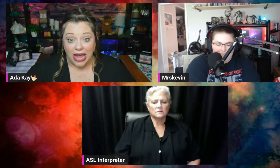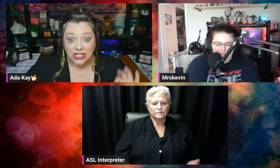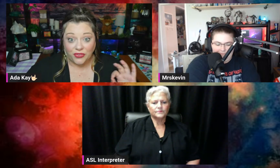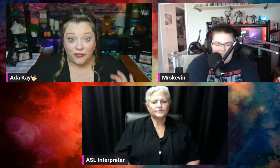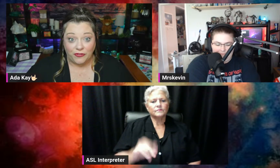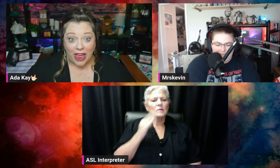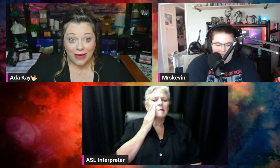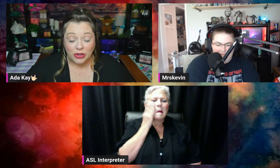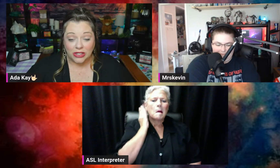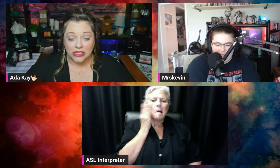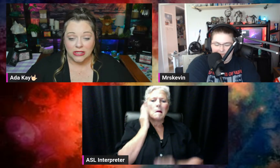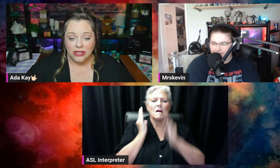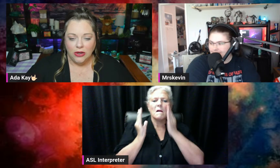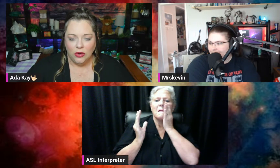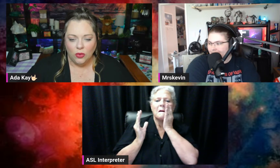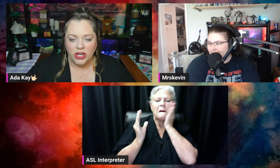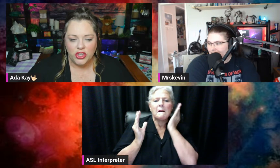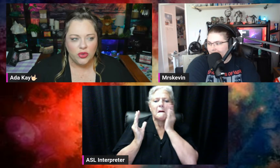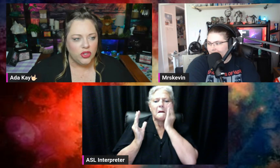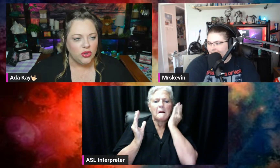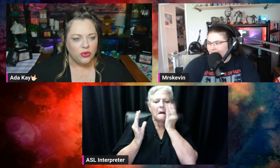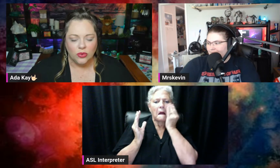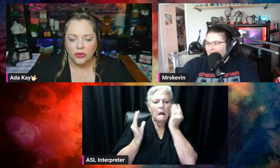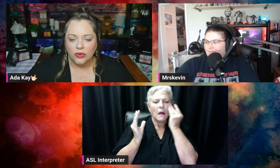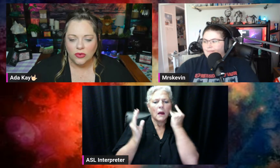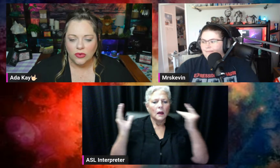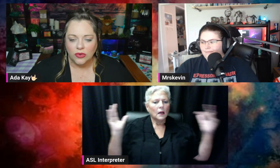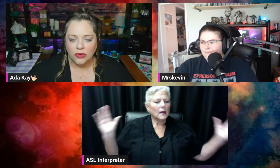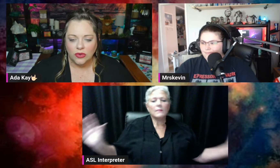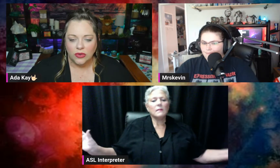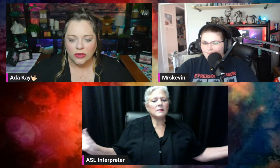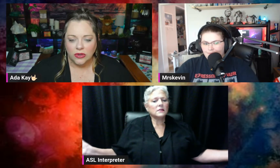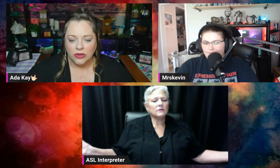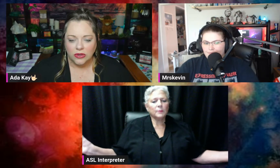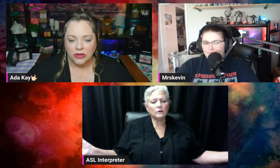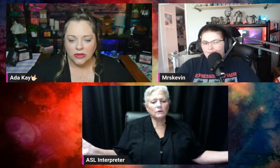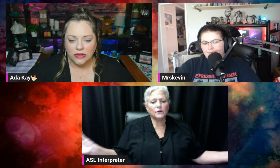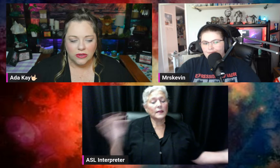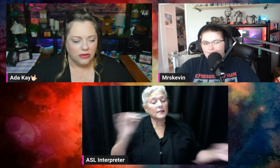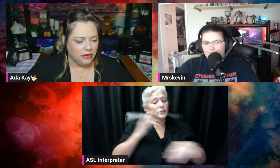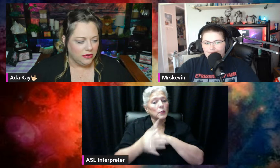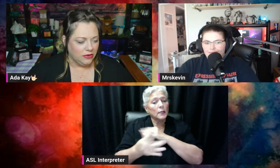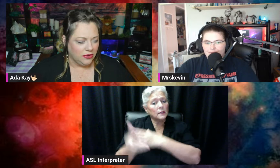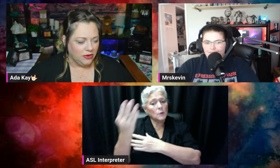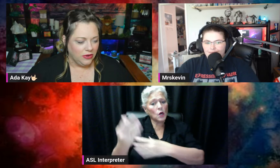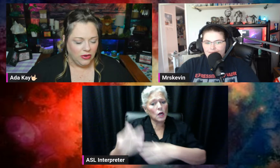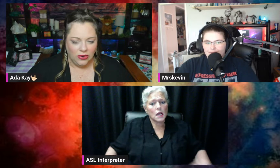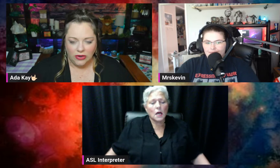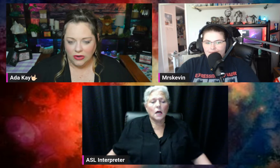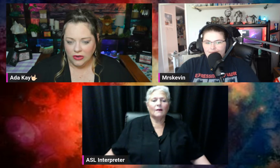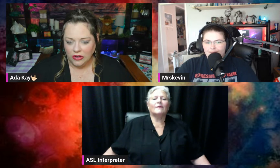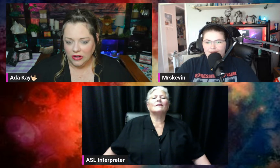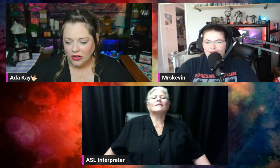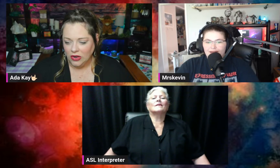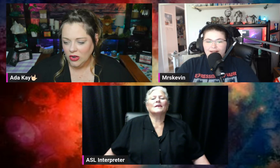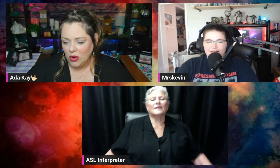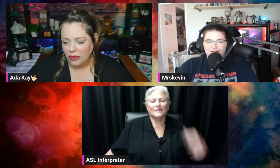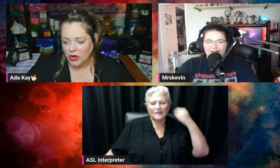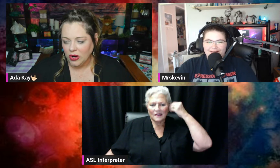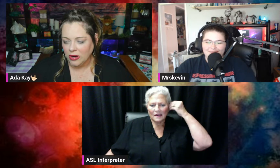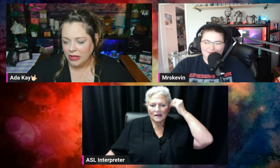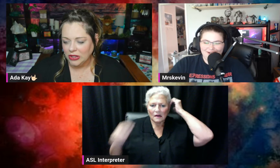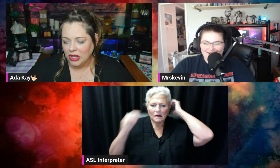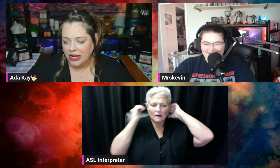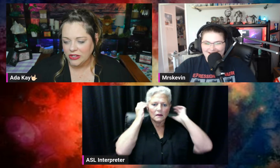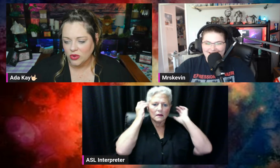beautiful. That is fabulous. What did you do? I made myself beautiful, and it's early in the morning. It is No,